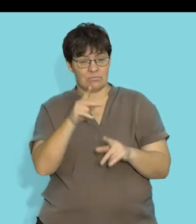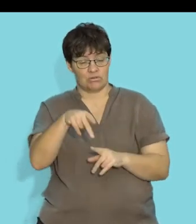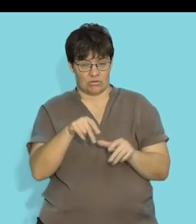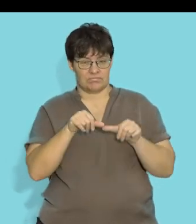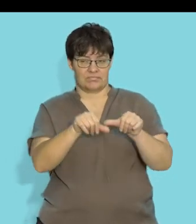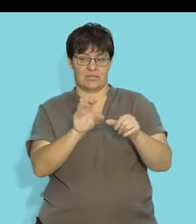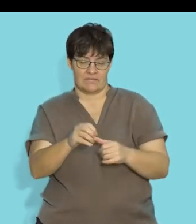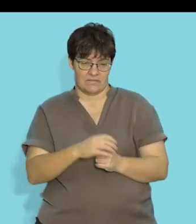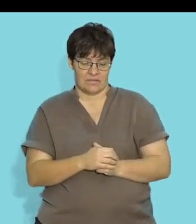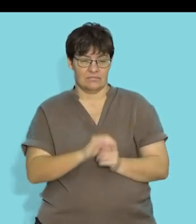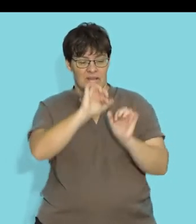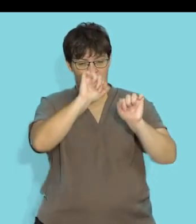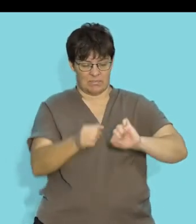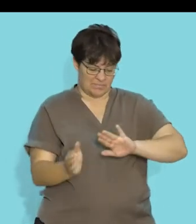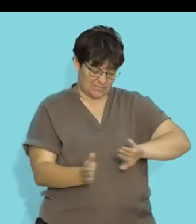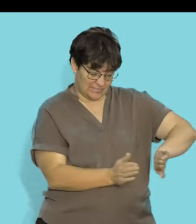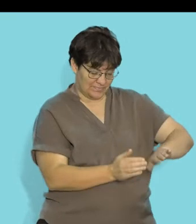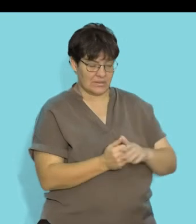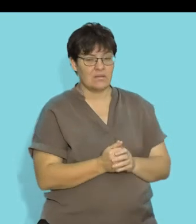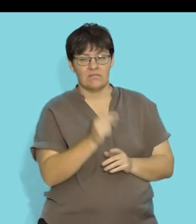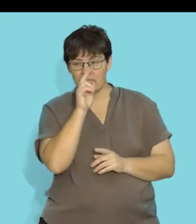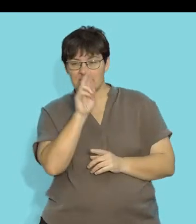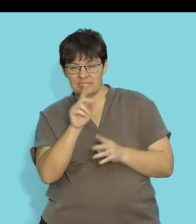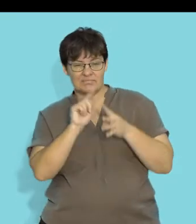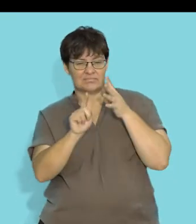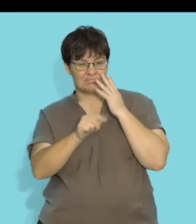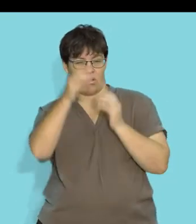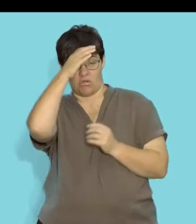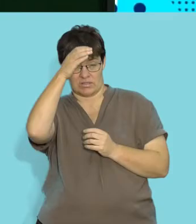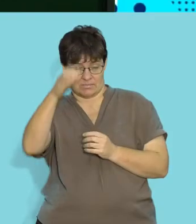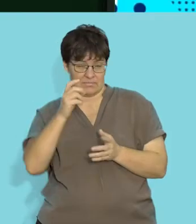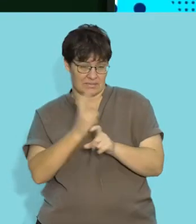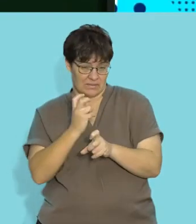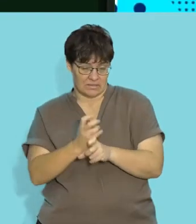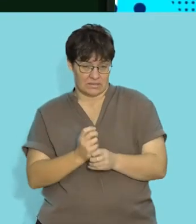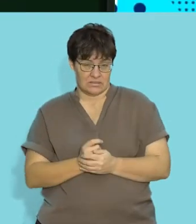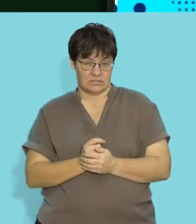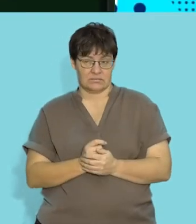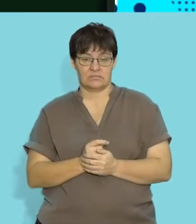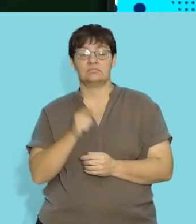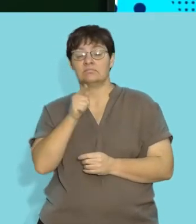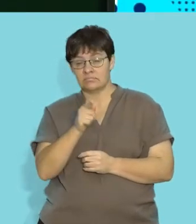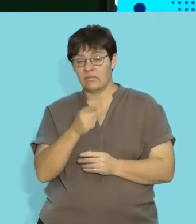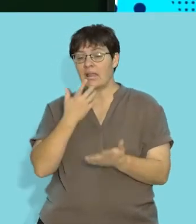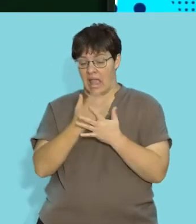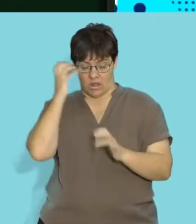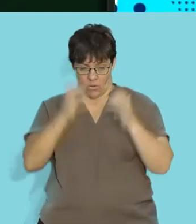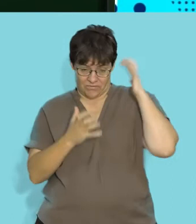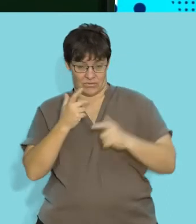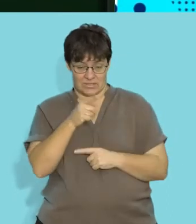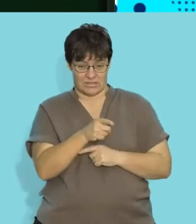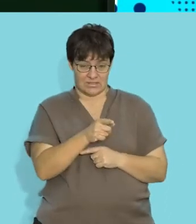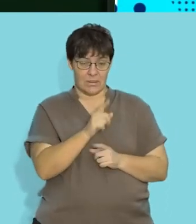blood. So guys, that's a wrap of this question where we've spent some time looking at some difficult concepts. And as I mentioned, these can be